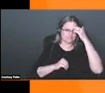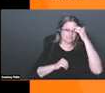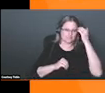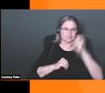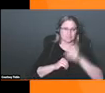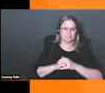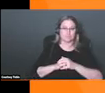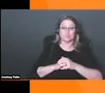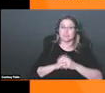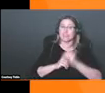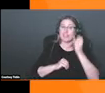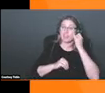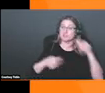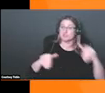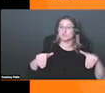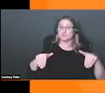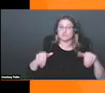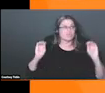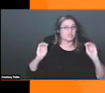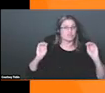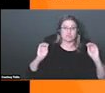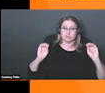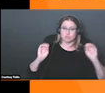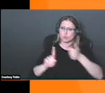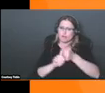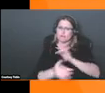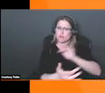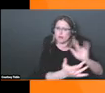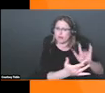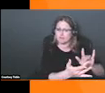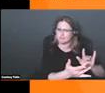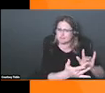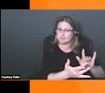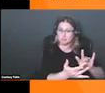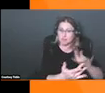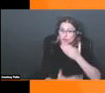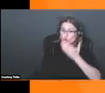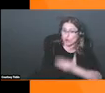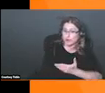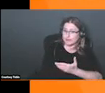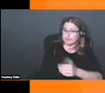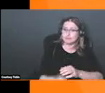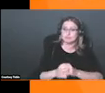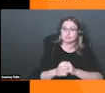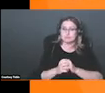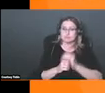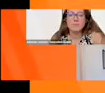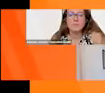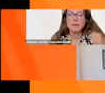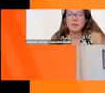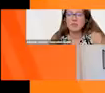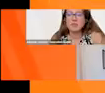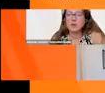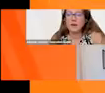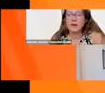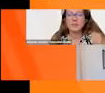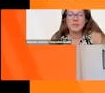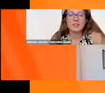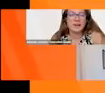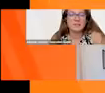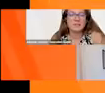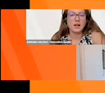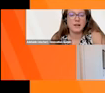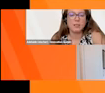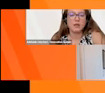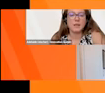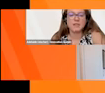there's nothing happening and you want to reach out on your own, which is actually a great approach. And you do this with. Maybe just go ahead